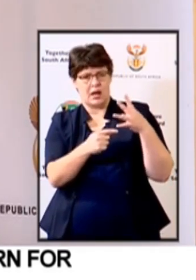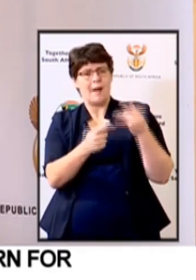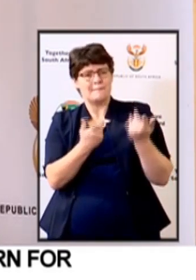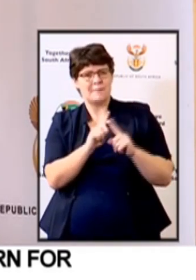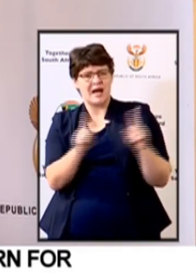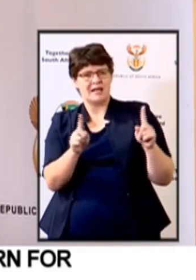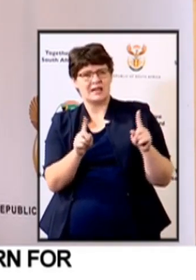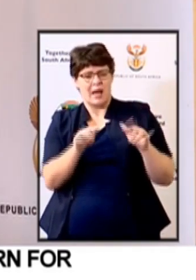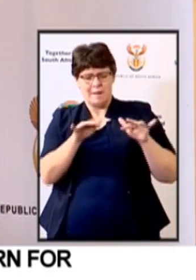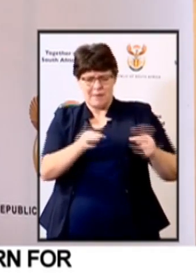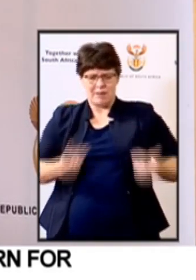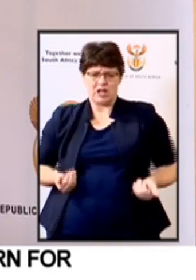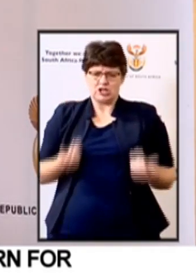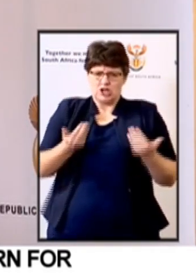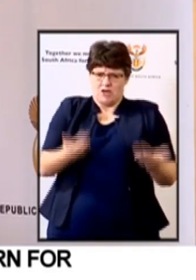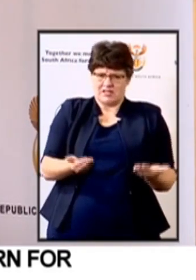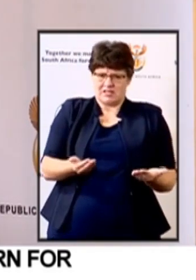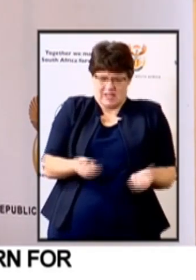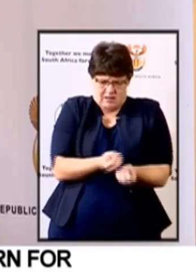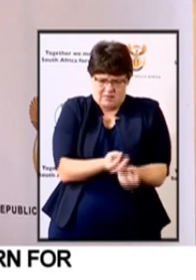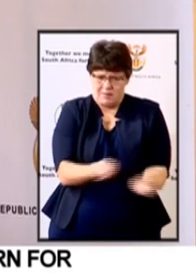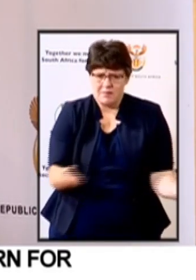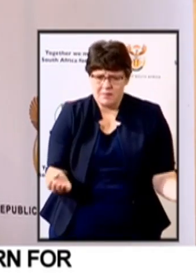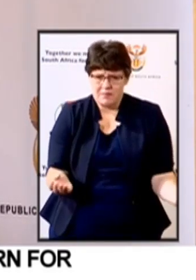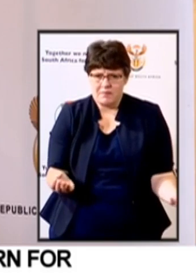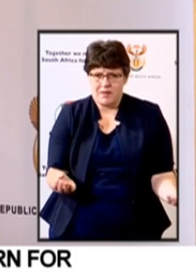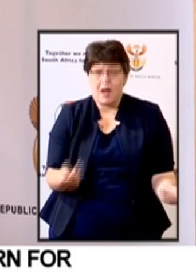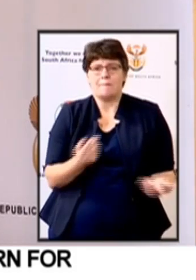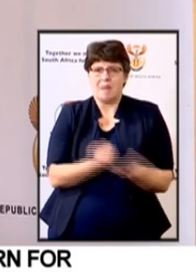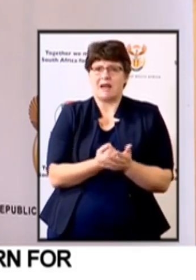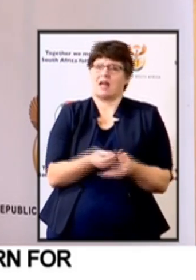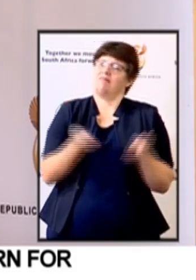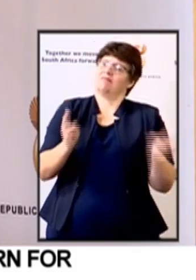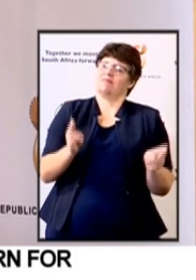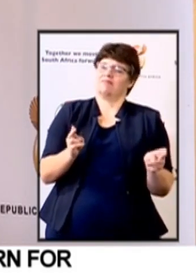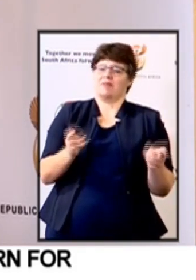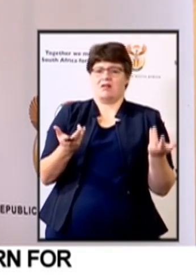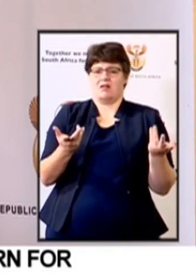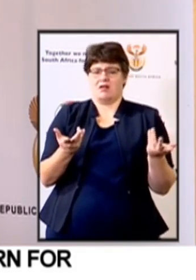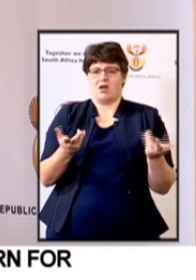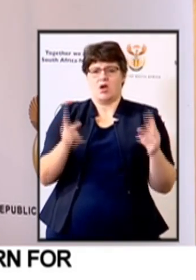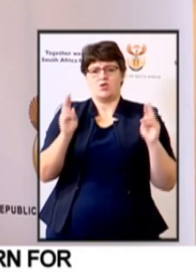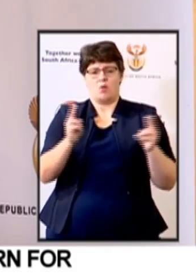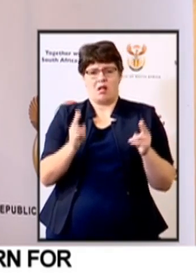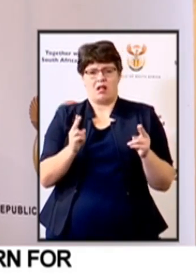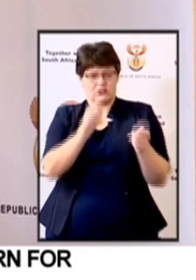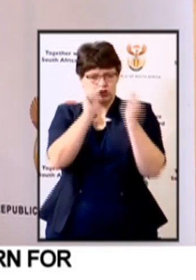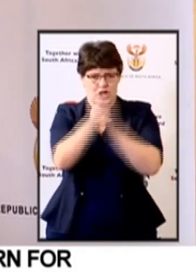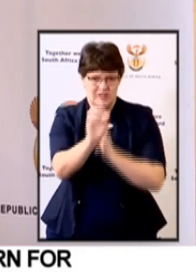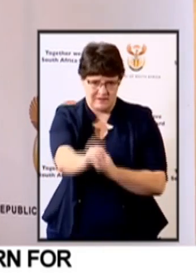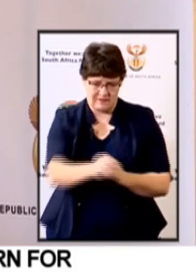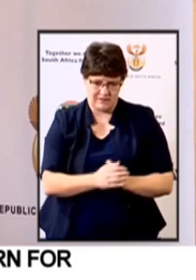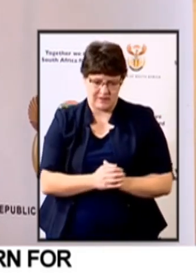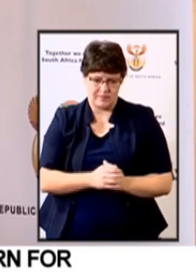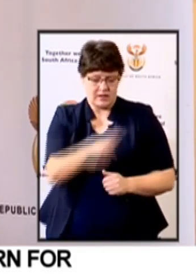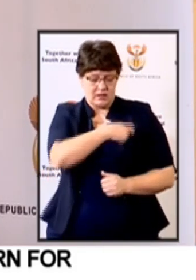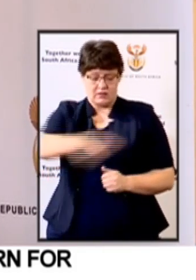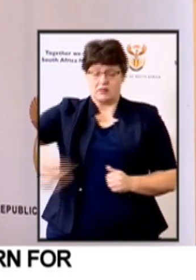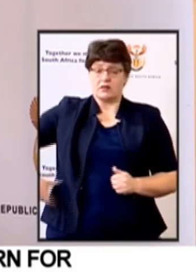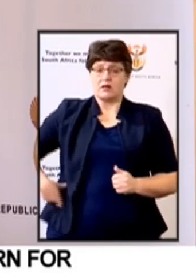service. On the 23rd of April 2020, President Cyril Ramaphosa announced